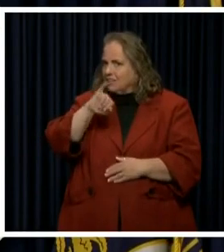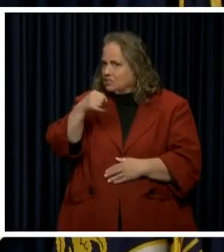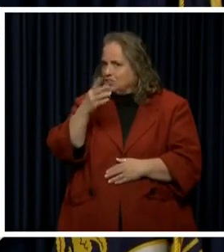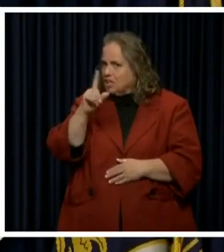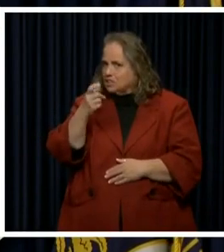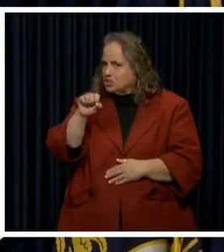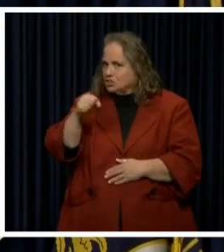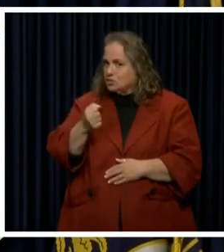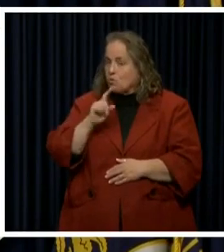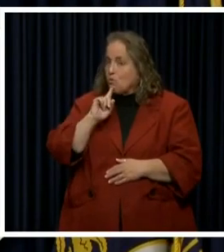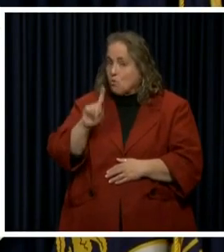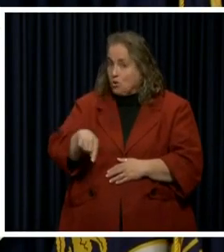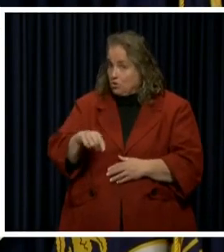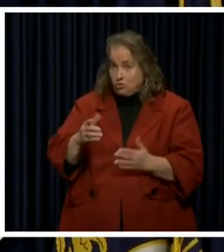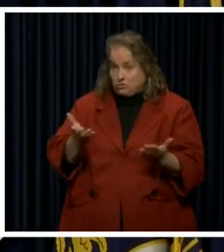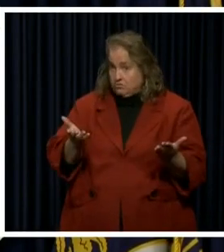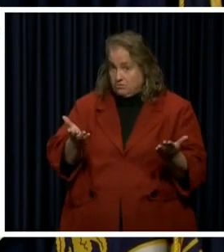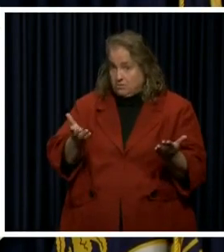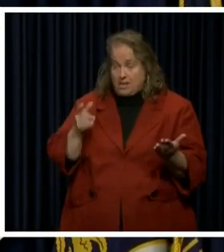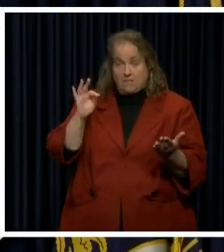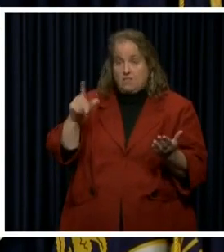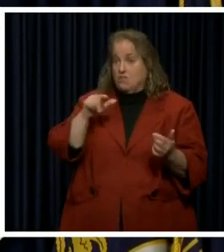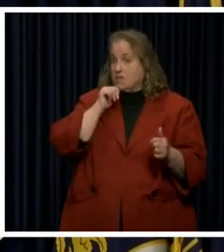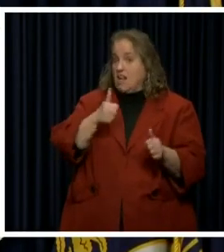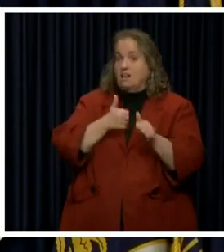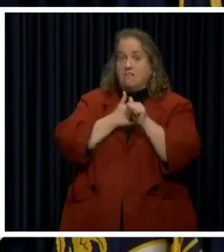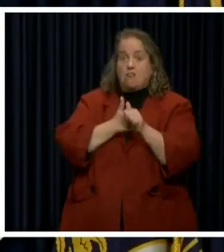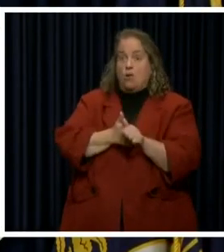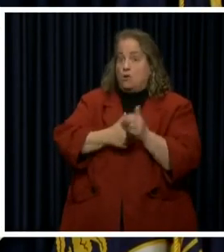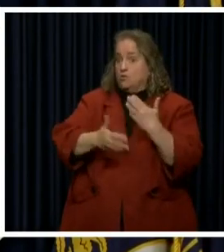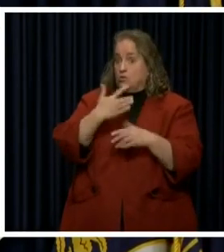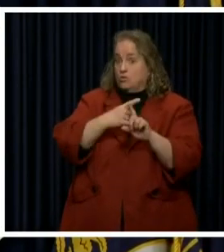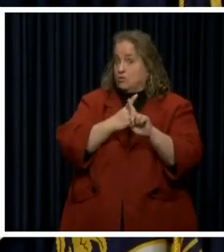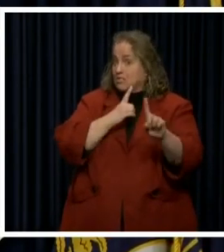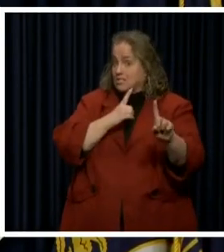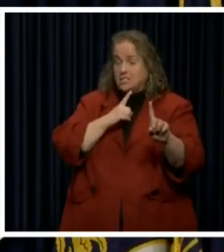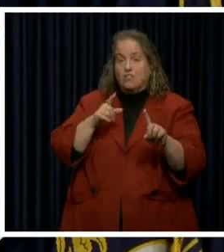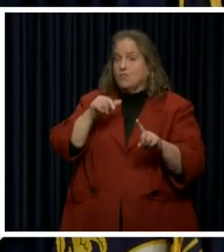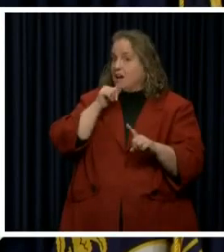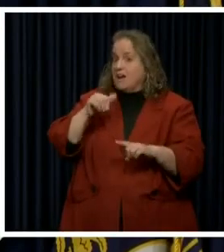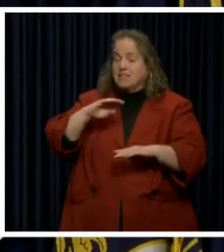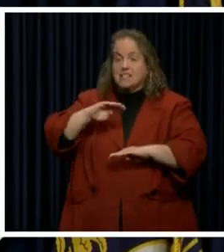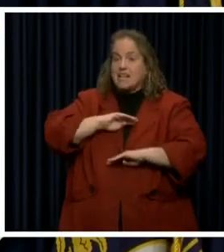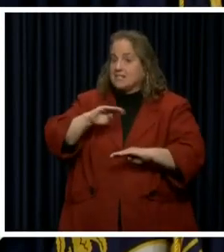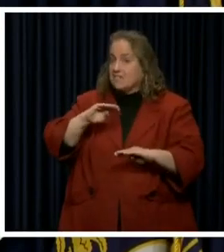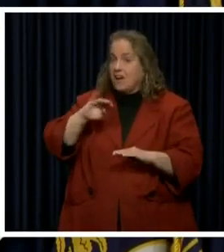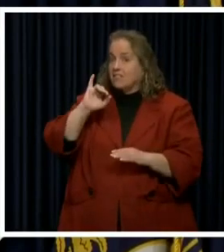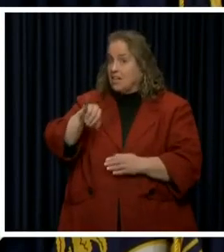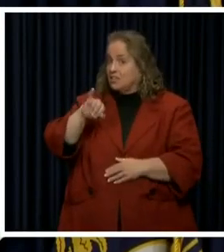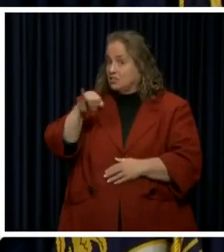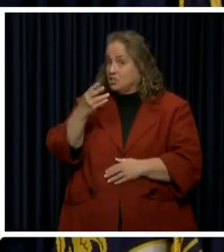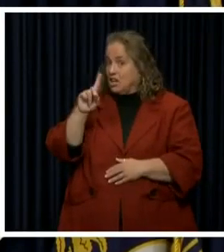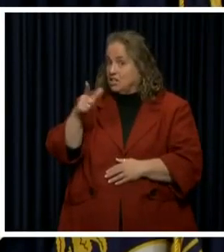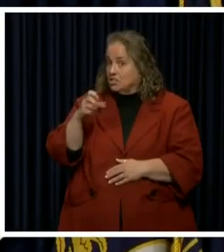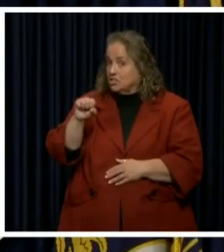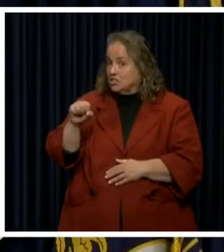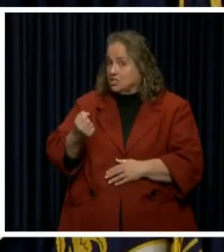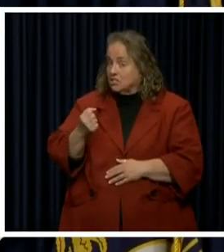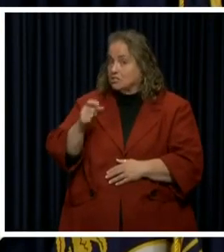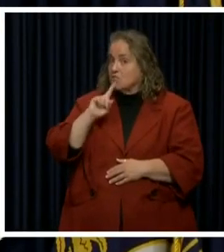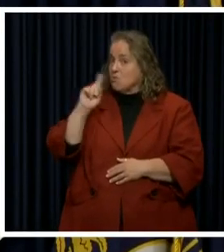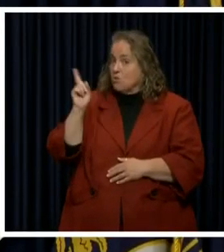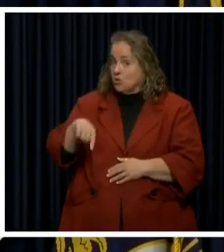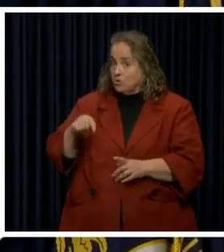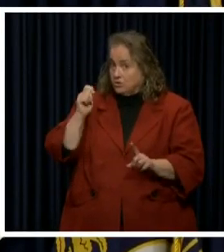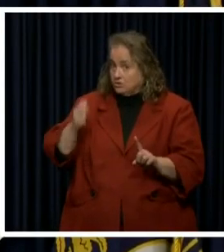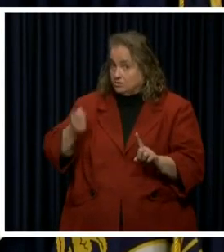If they're not following social distancing, they're not satisfying that judge's